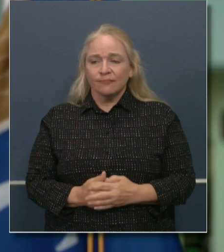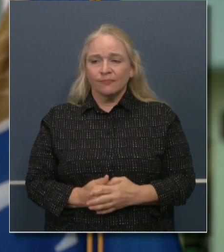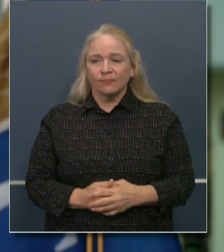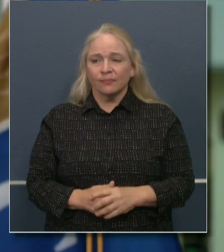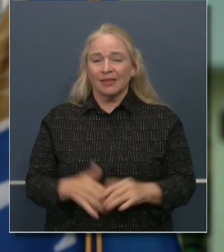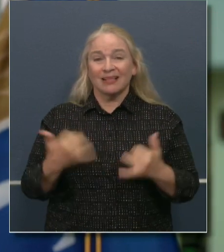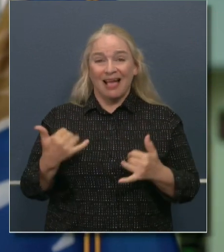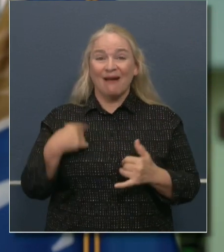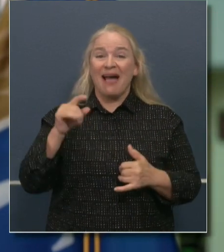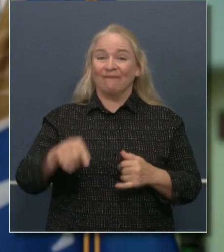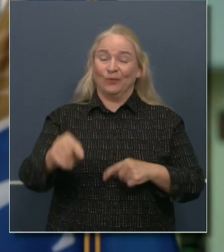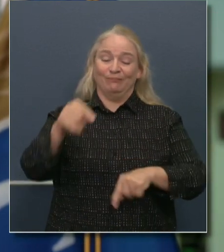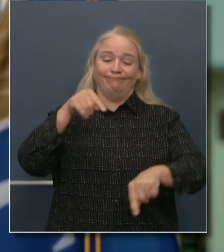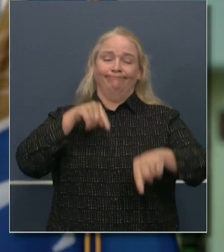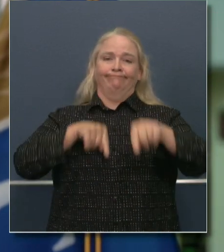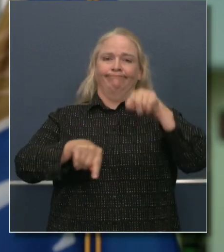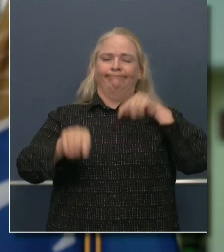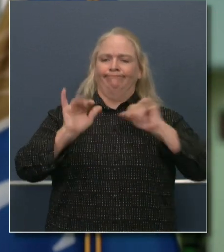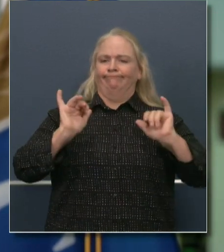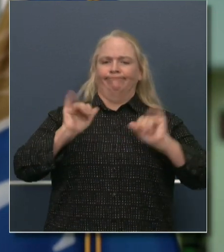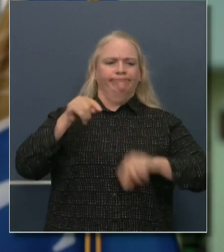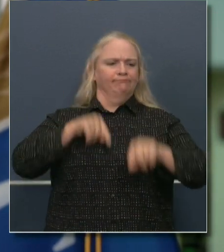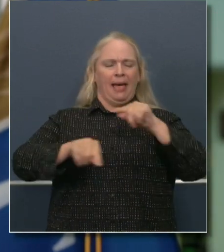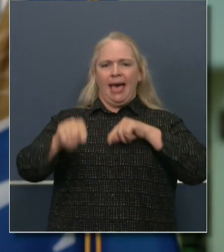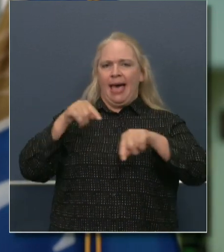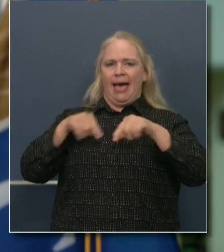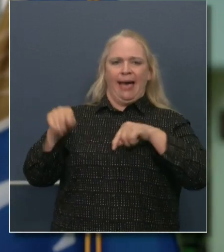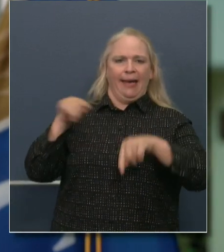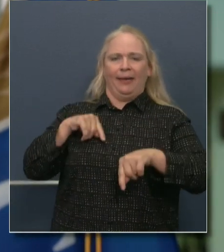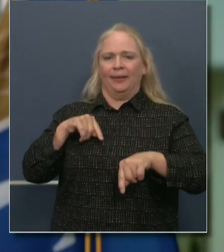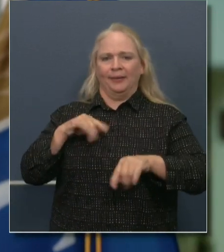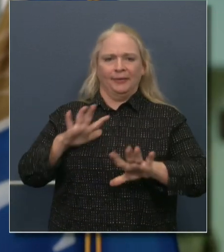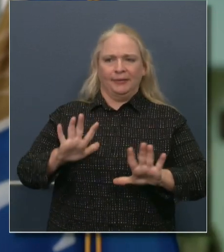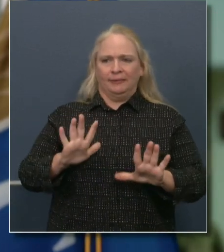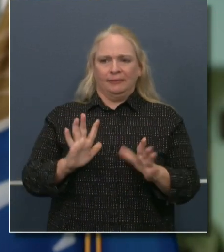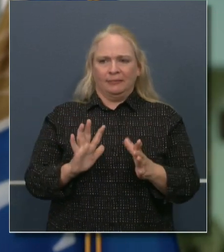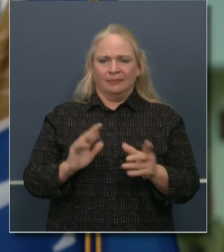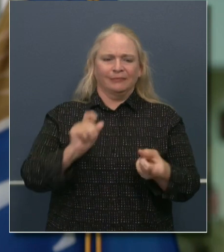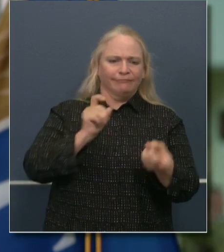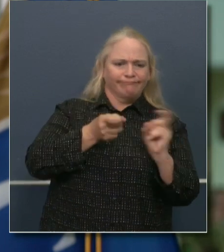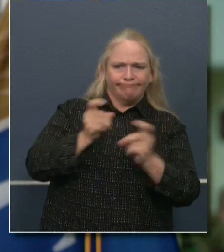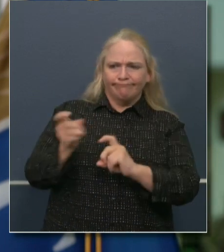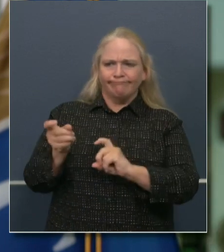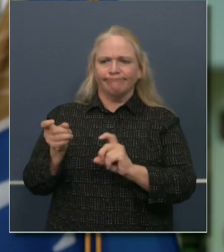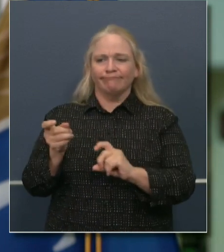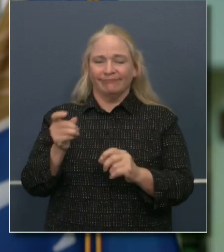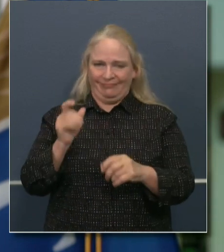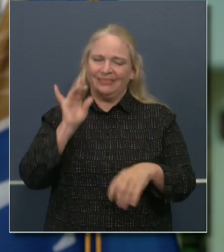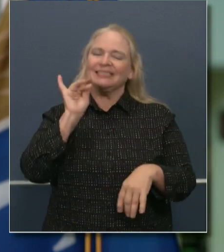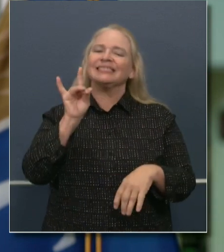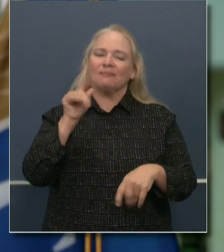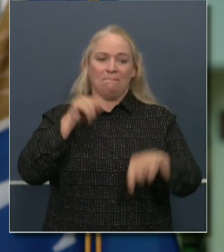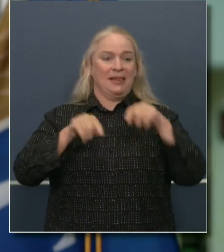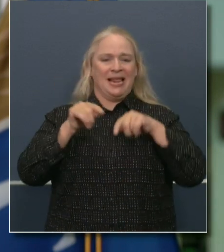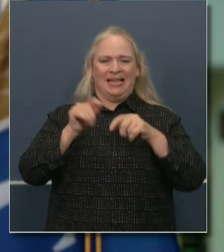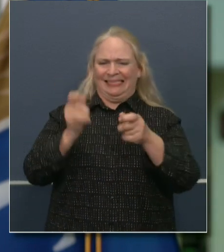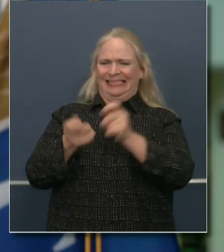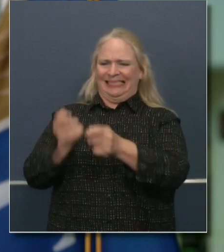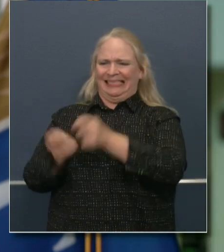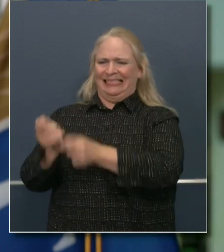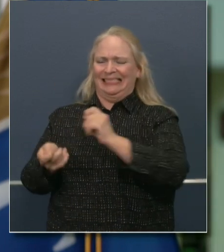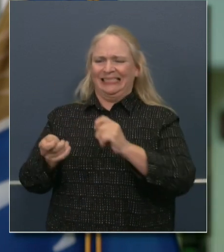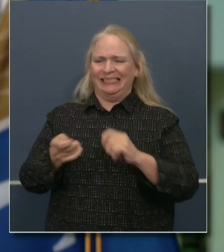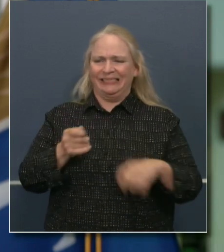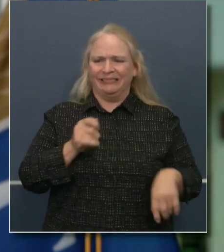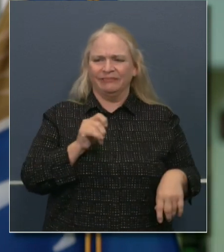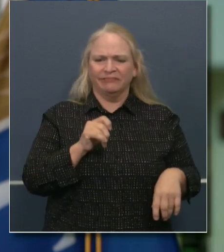of our original stay-at-home order, but doing so utilizing what commonly referred to as a dimmer switch, not an on and